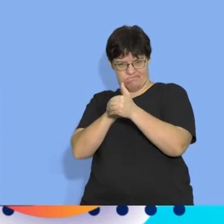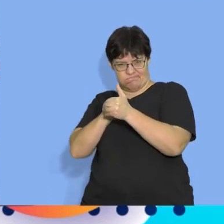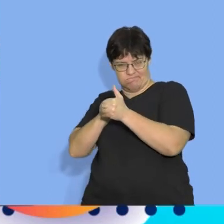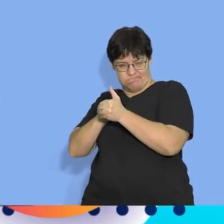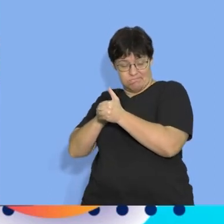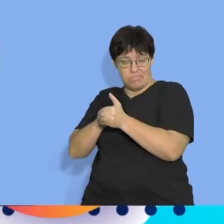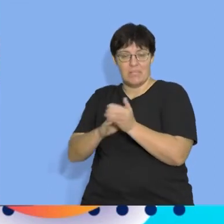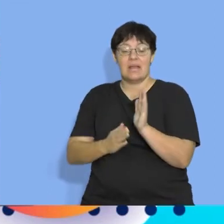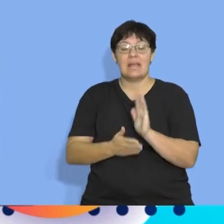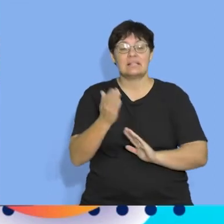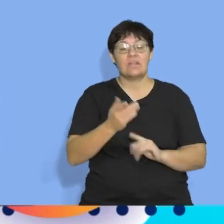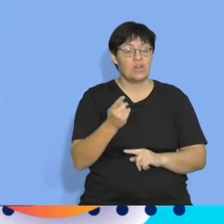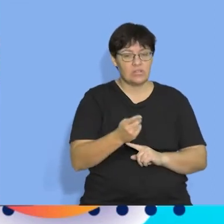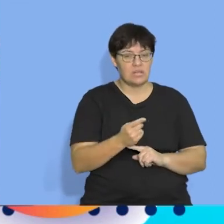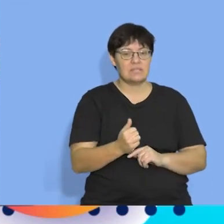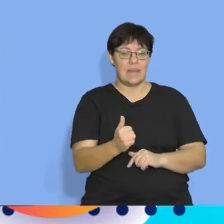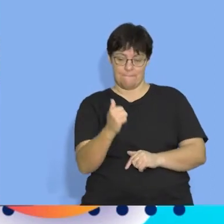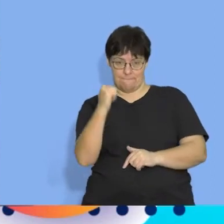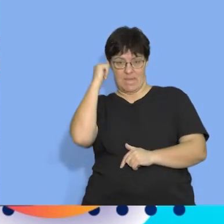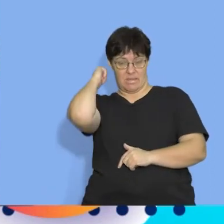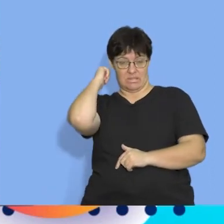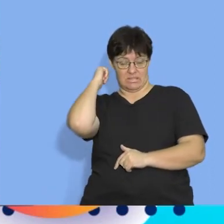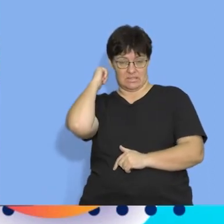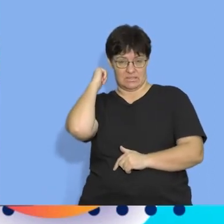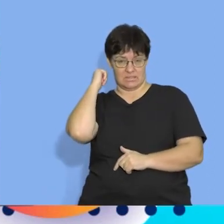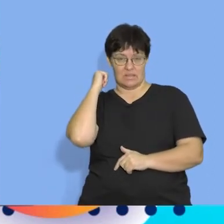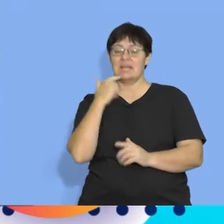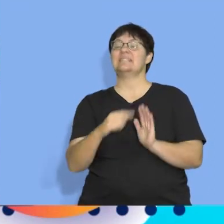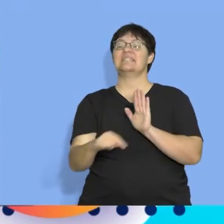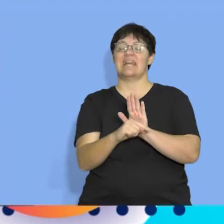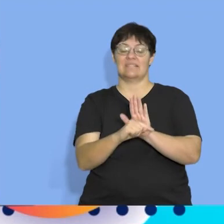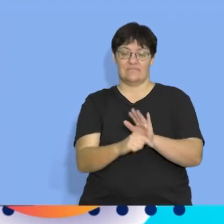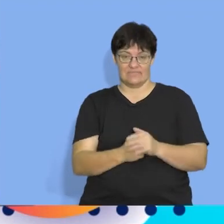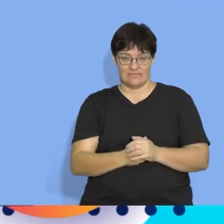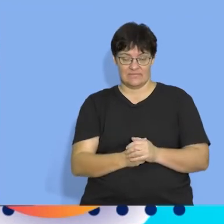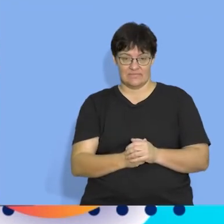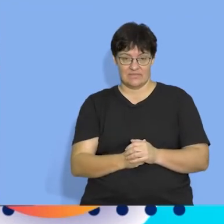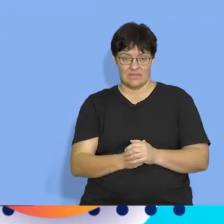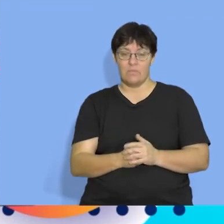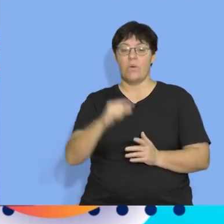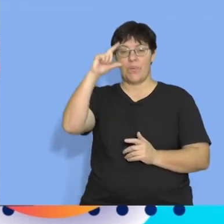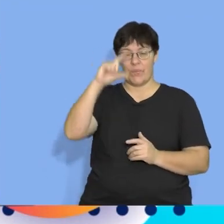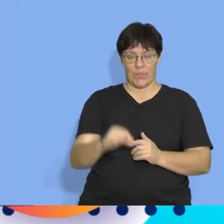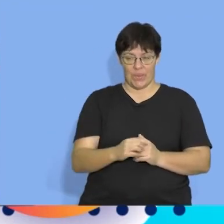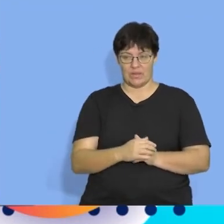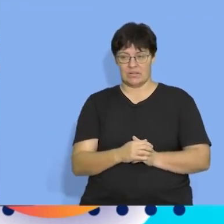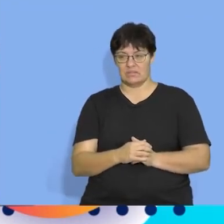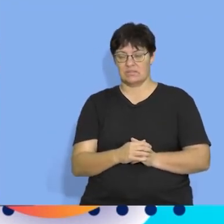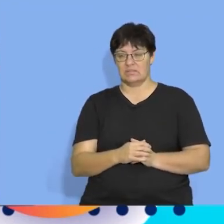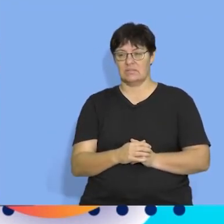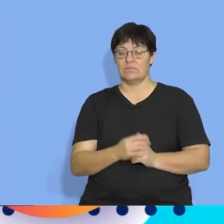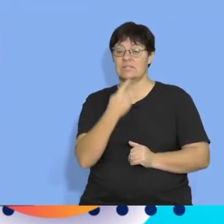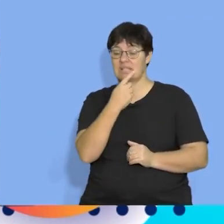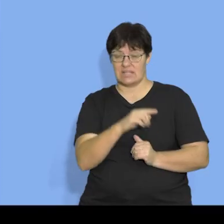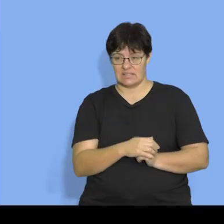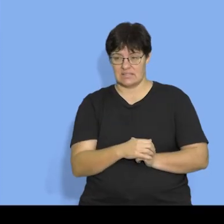the acceleration is backwards. It's negative. It's getting smaller. So what we